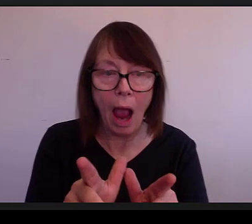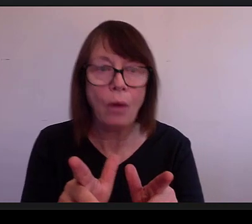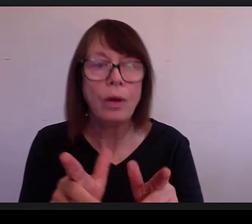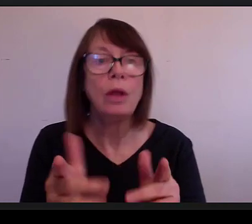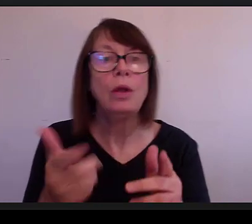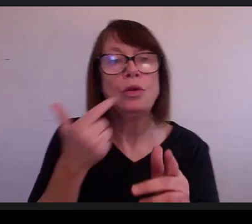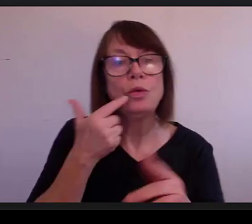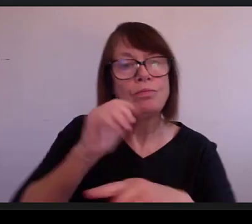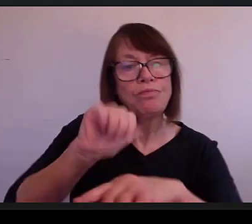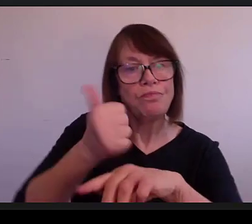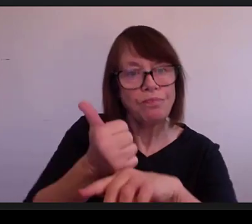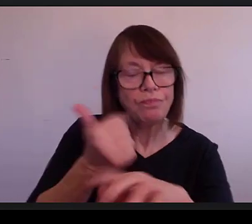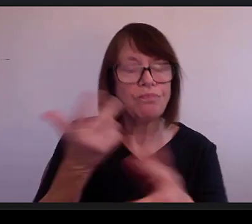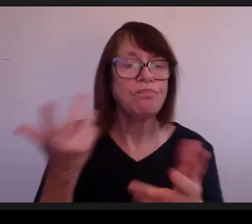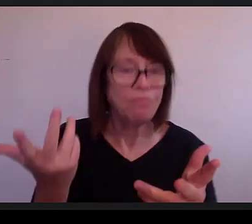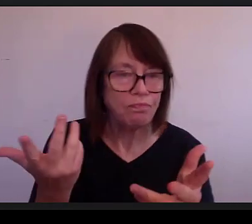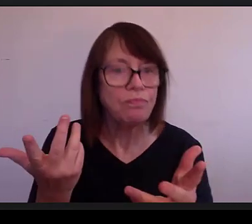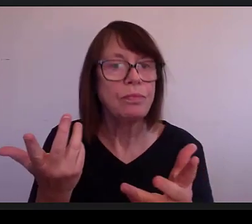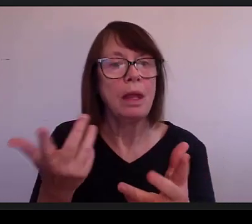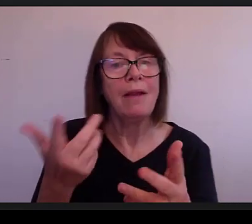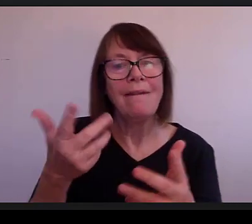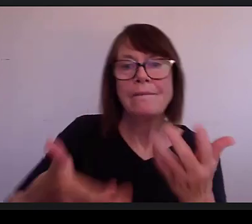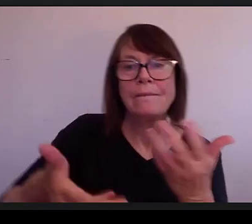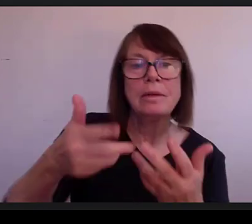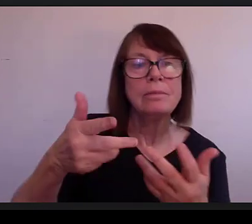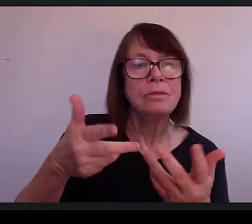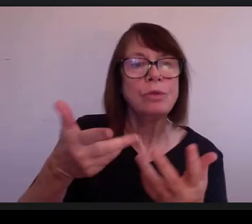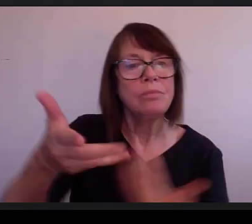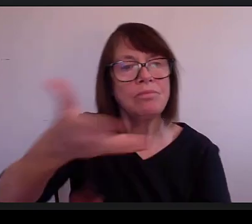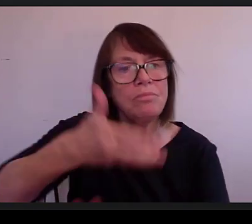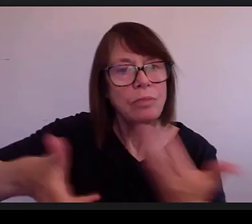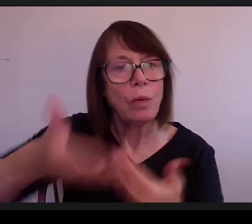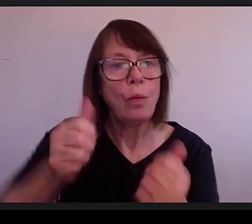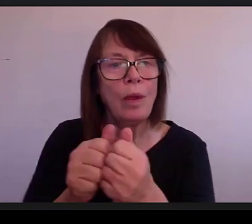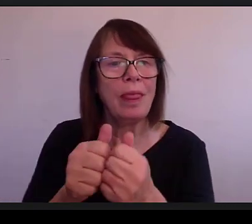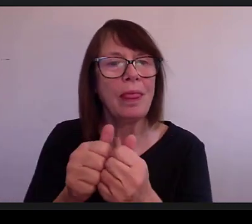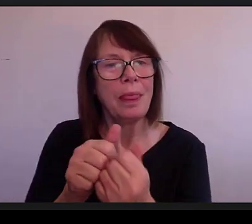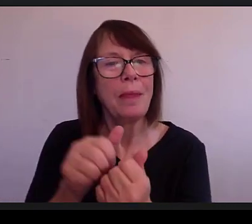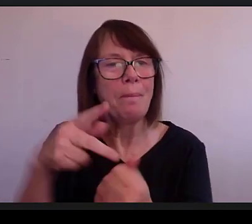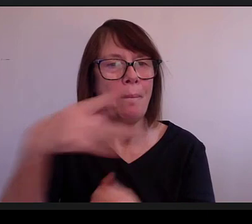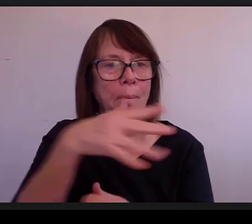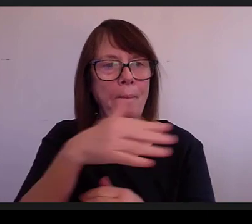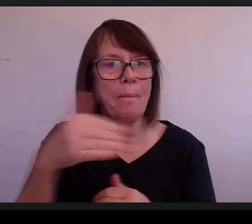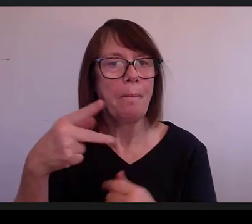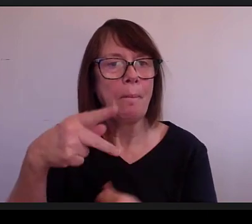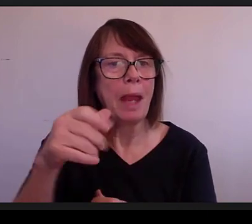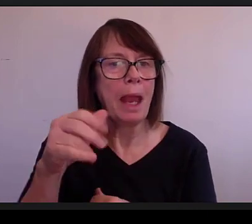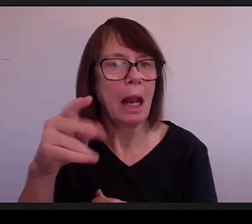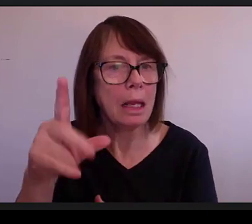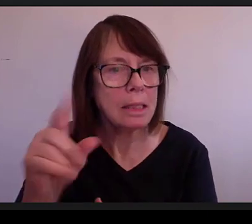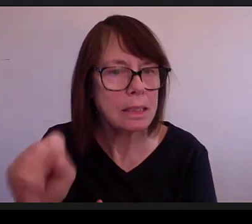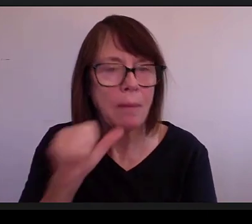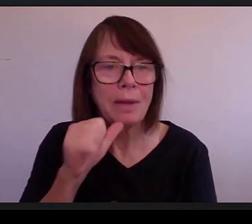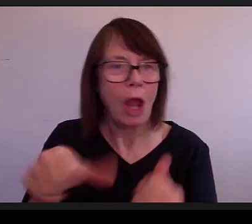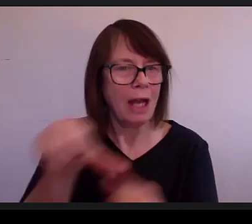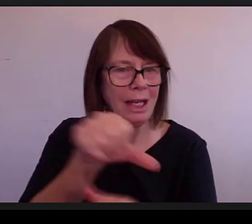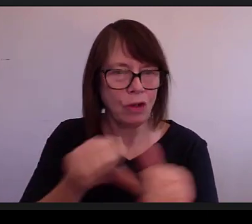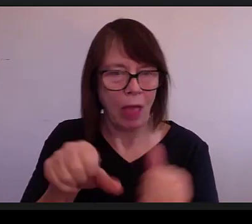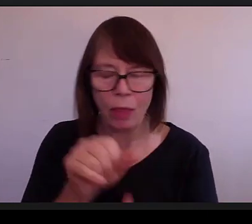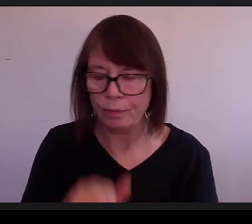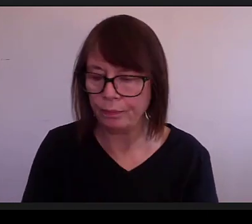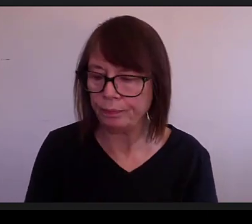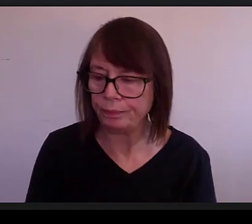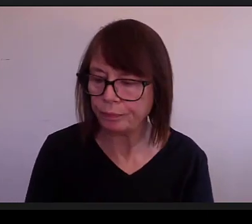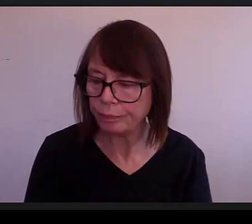panelists, but not with each other. We assure you that your comments and thoughts are welcomed at any time throughout today's event, and